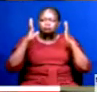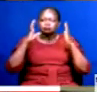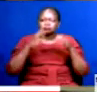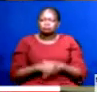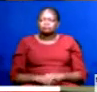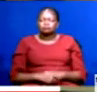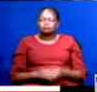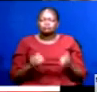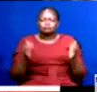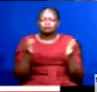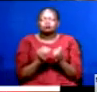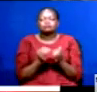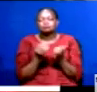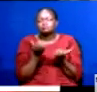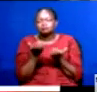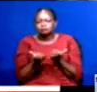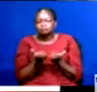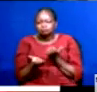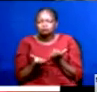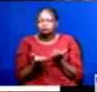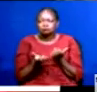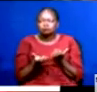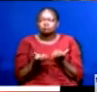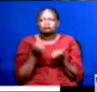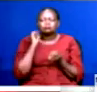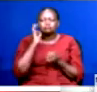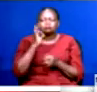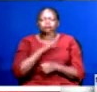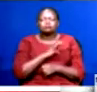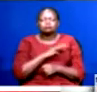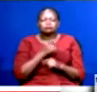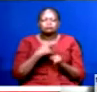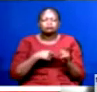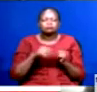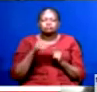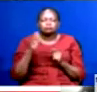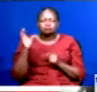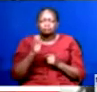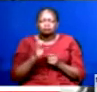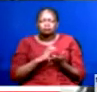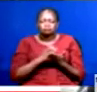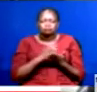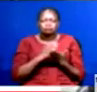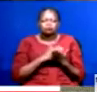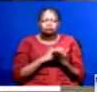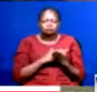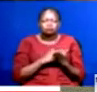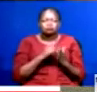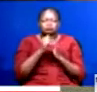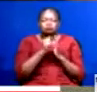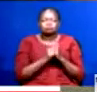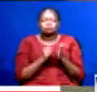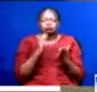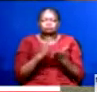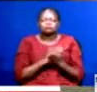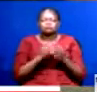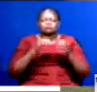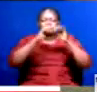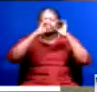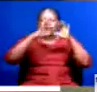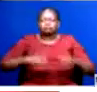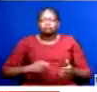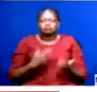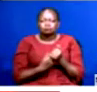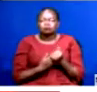Small and medium enterprises are set to benefit from a seed capital funding program by the State Department for Devolution in partnership